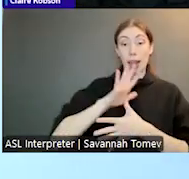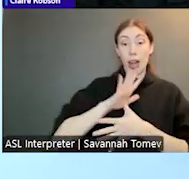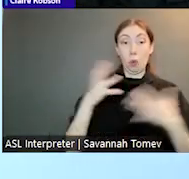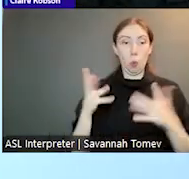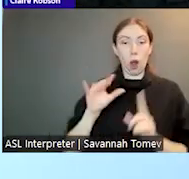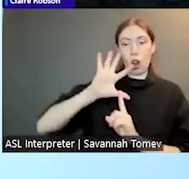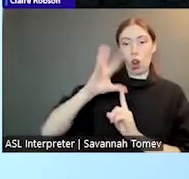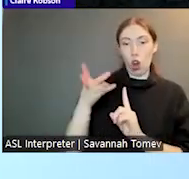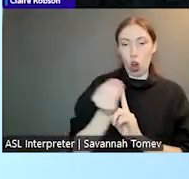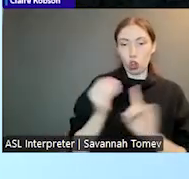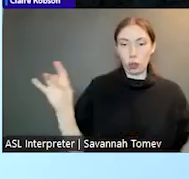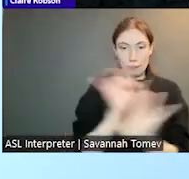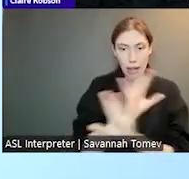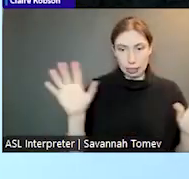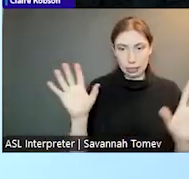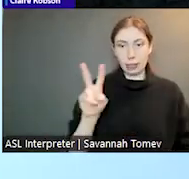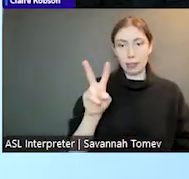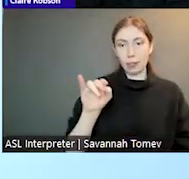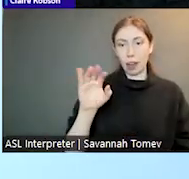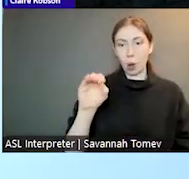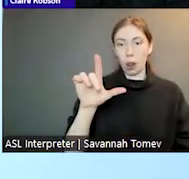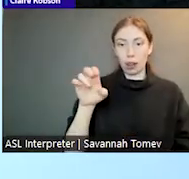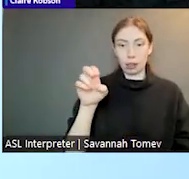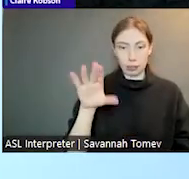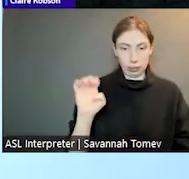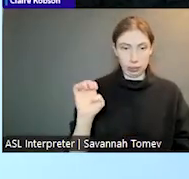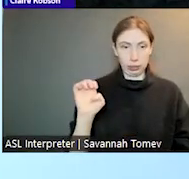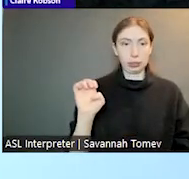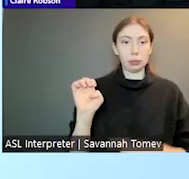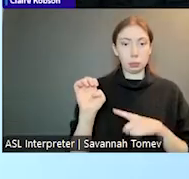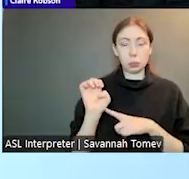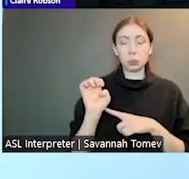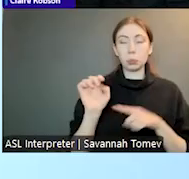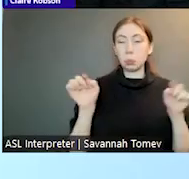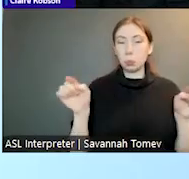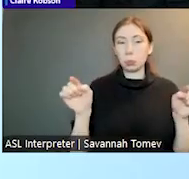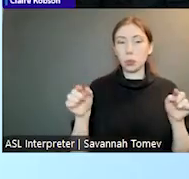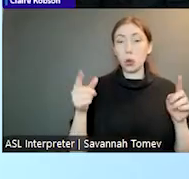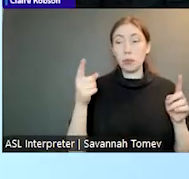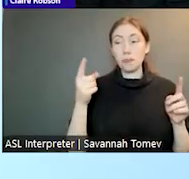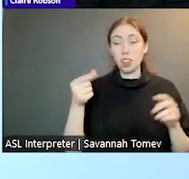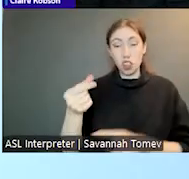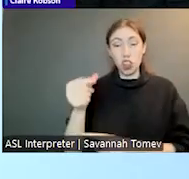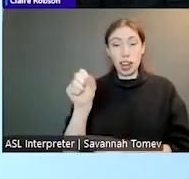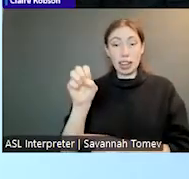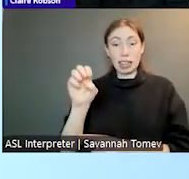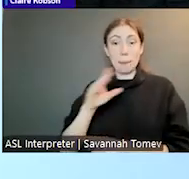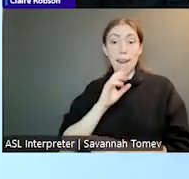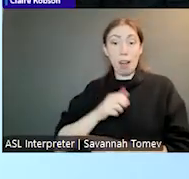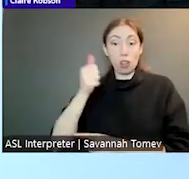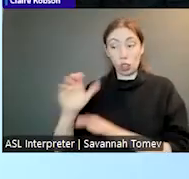abuse increases vulnerability for this generation of GSM elders,